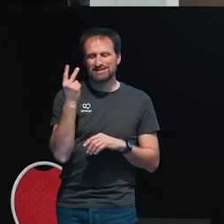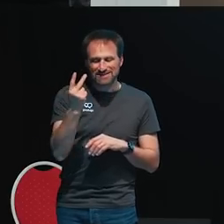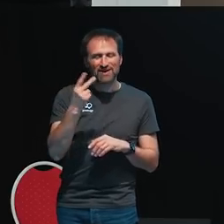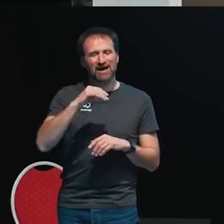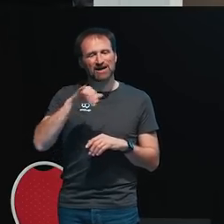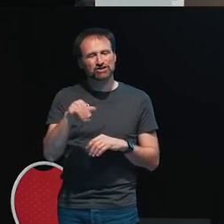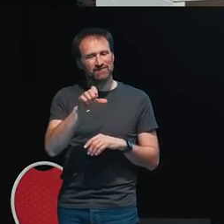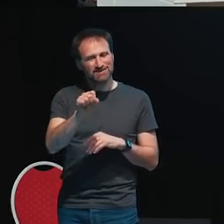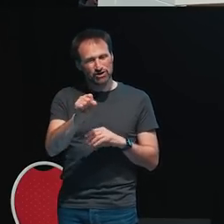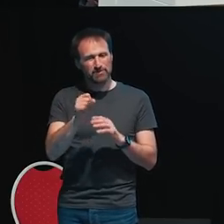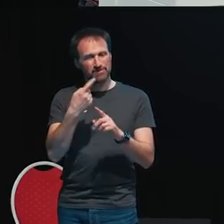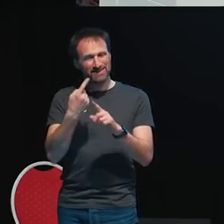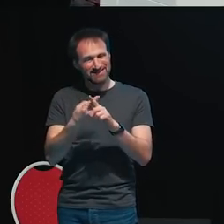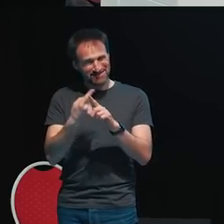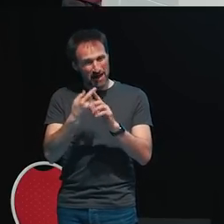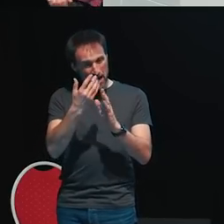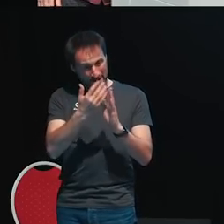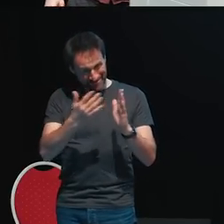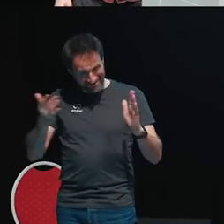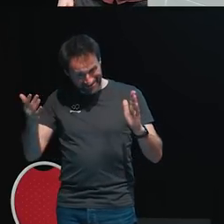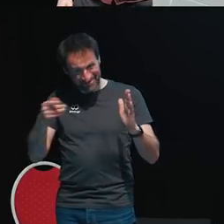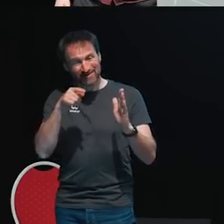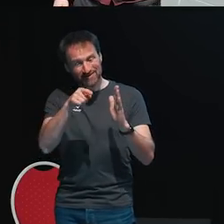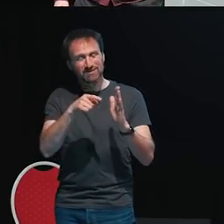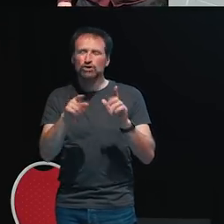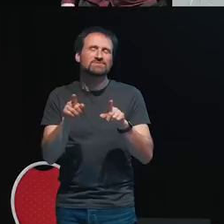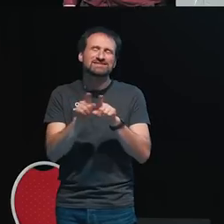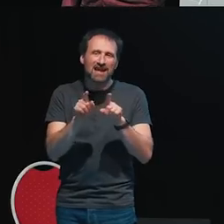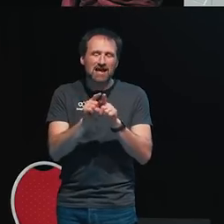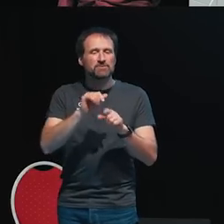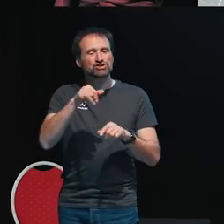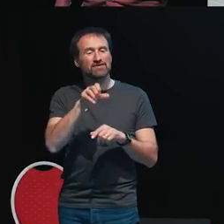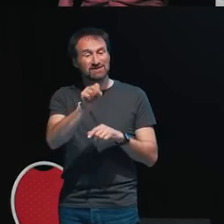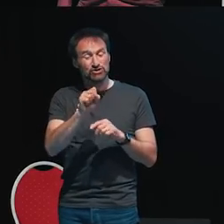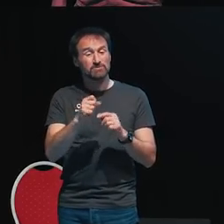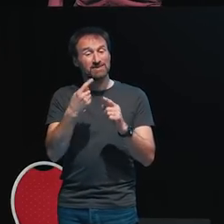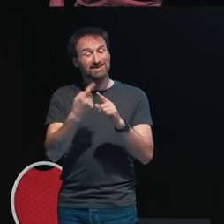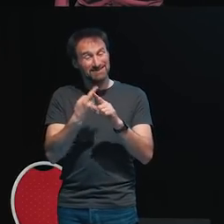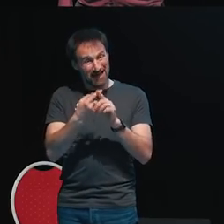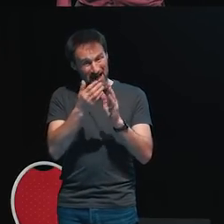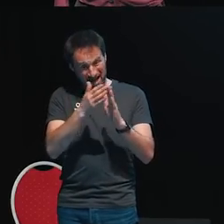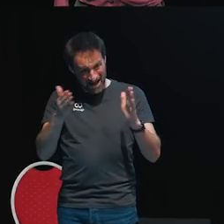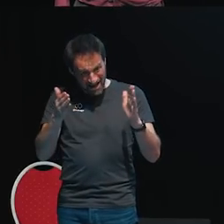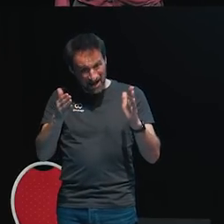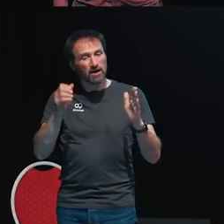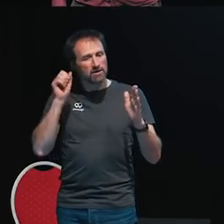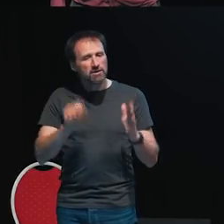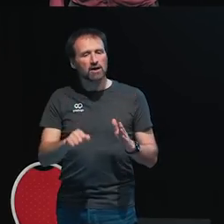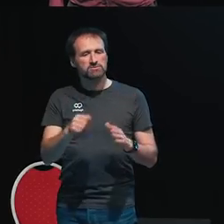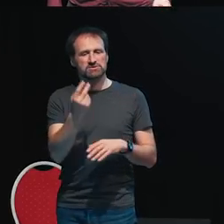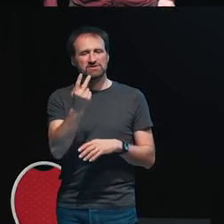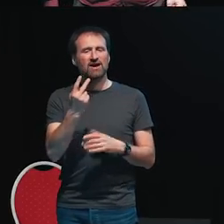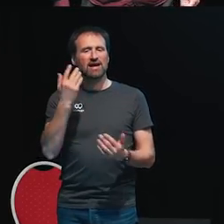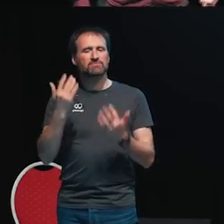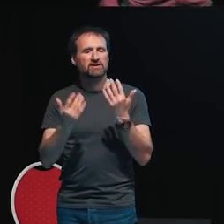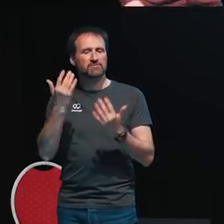JavaScript numbers represent, the same JavaScript number stands for two